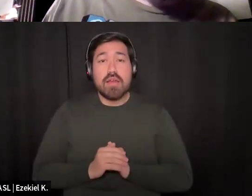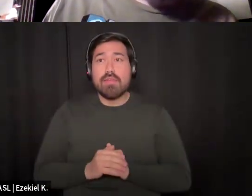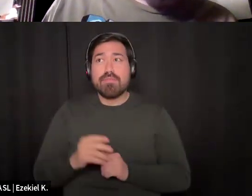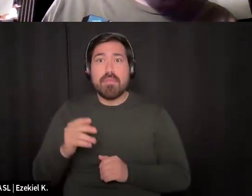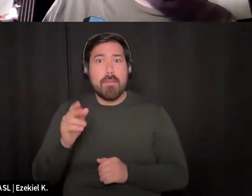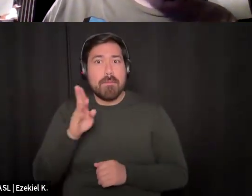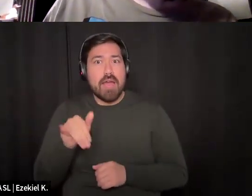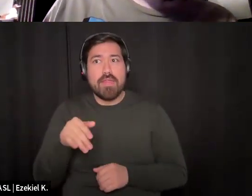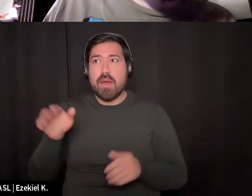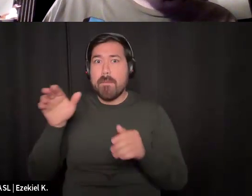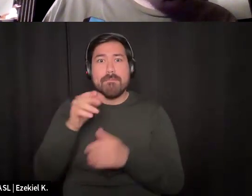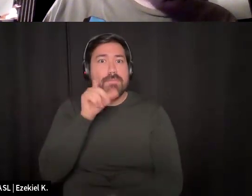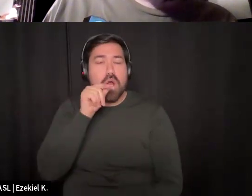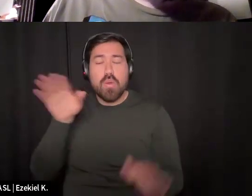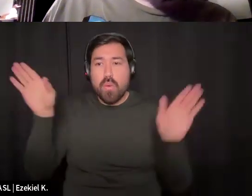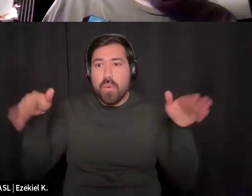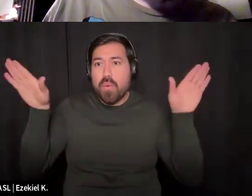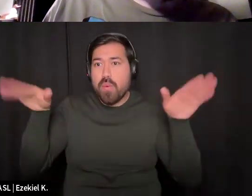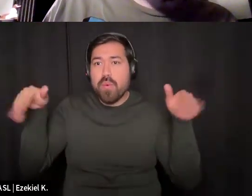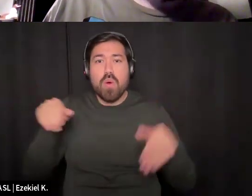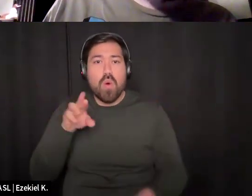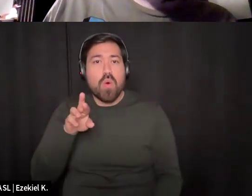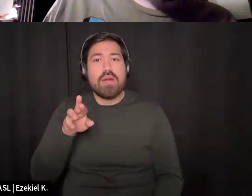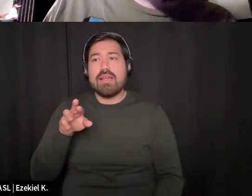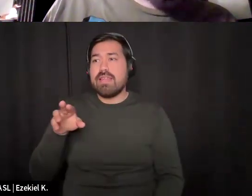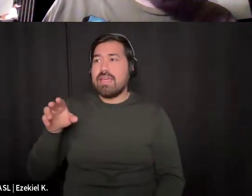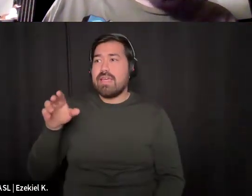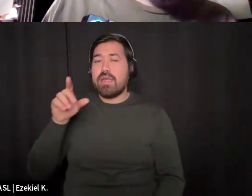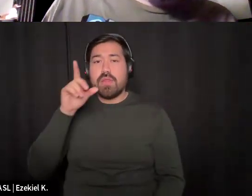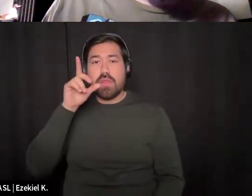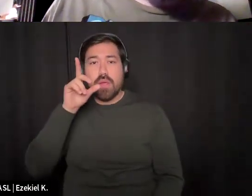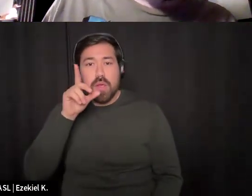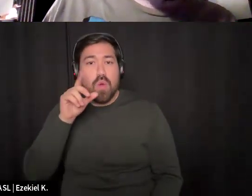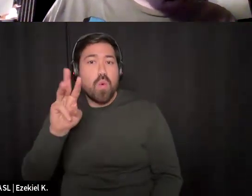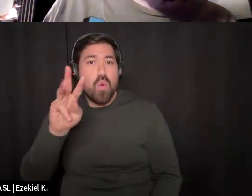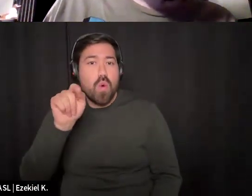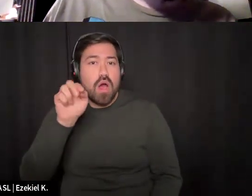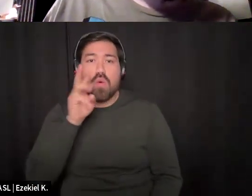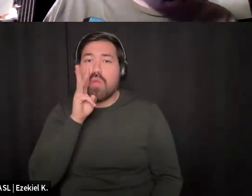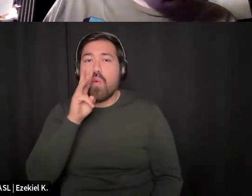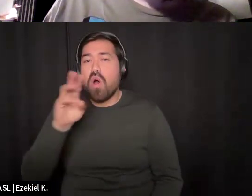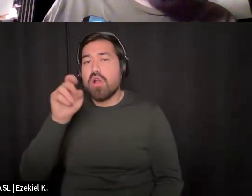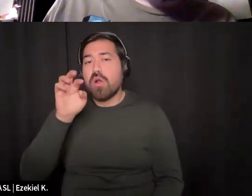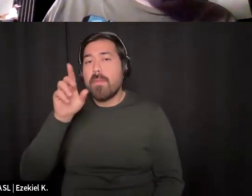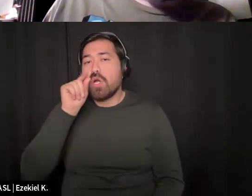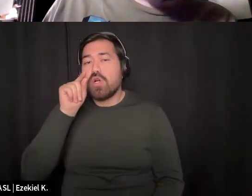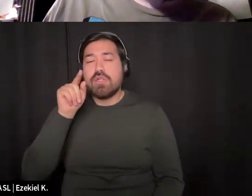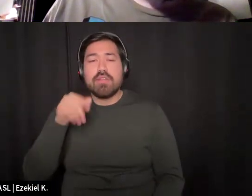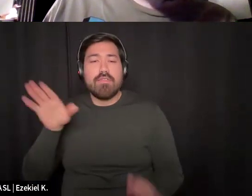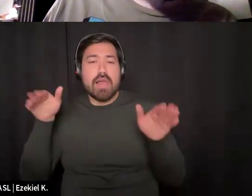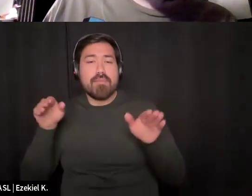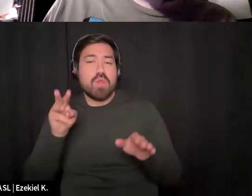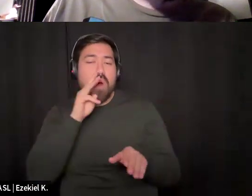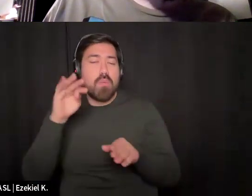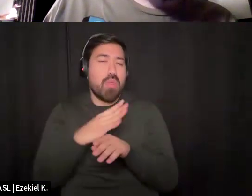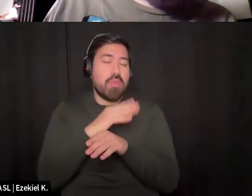flapping, or like the splashing of water on your skin from water birds. As much as